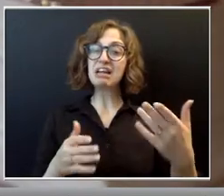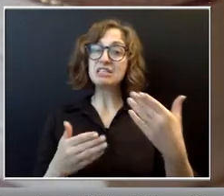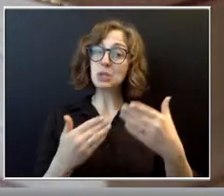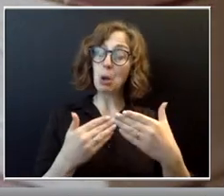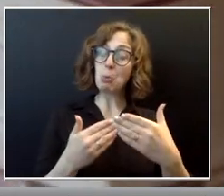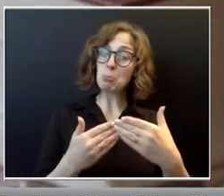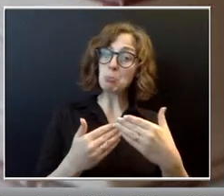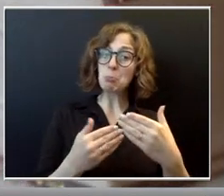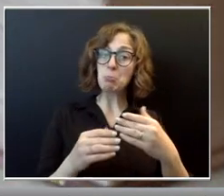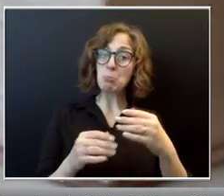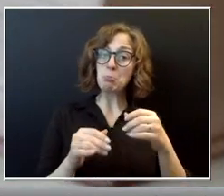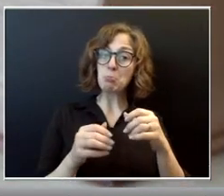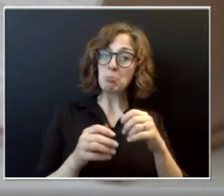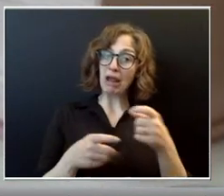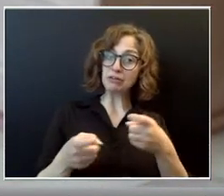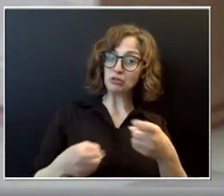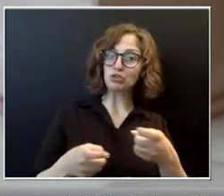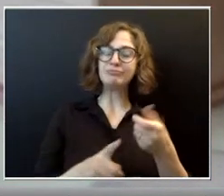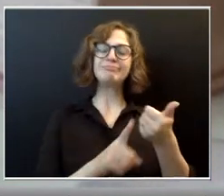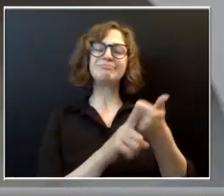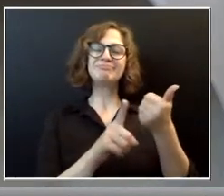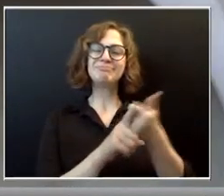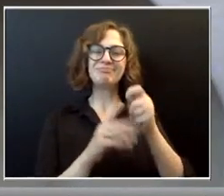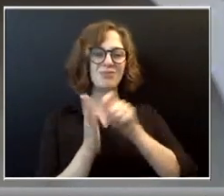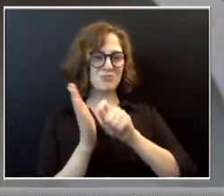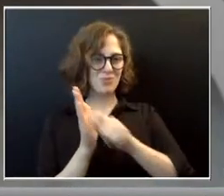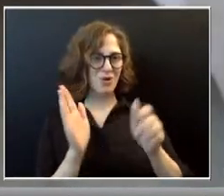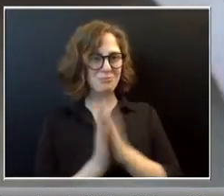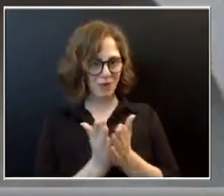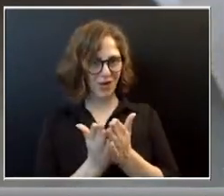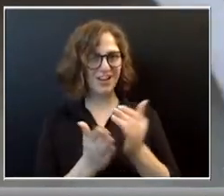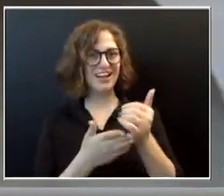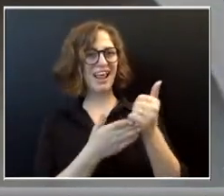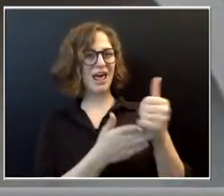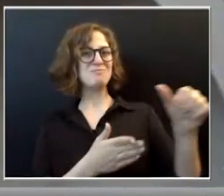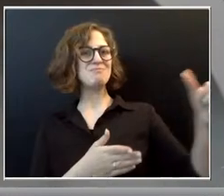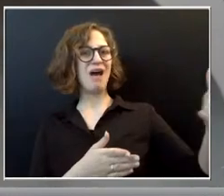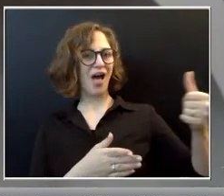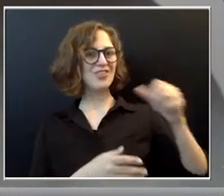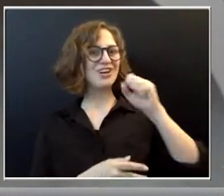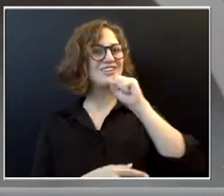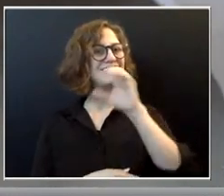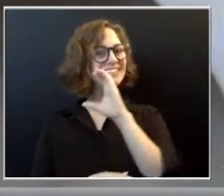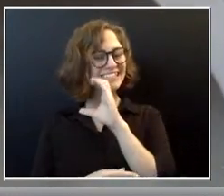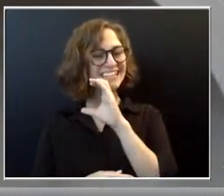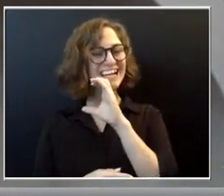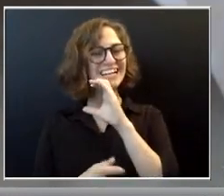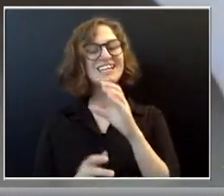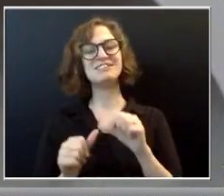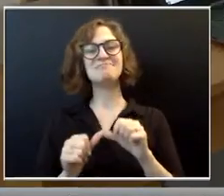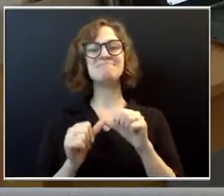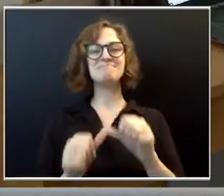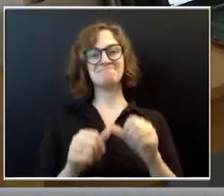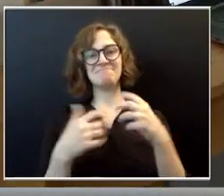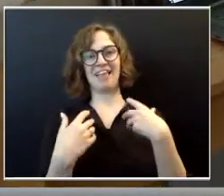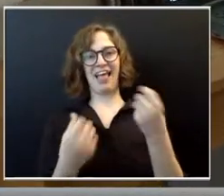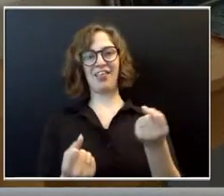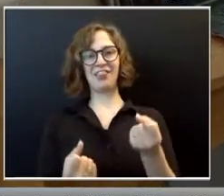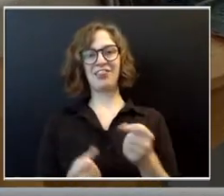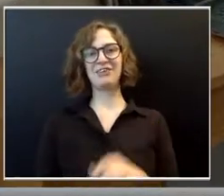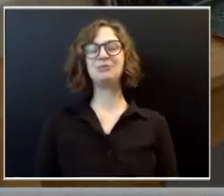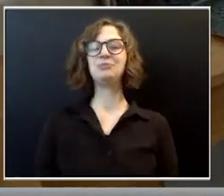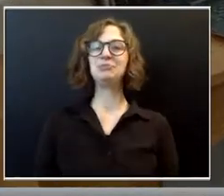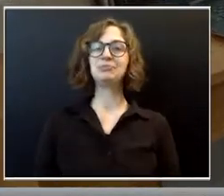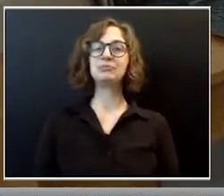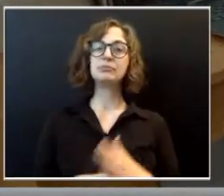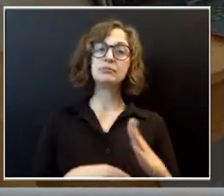wrote a book to help other seniors get and stay in shape. Next exercise